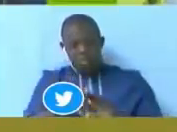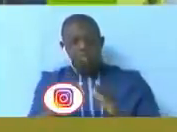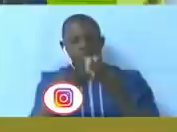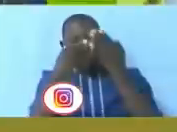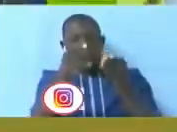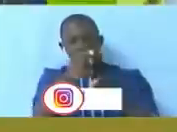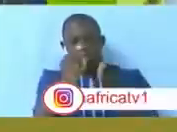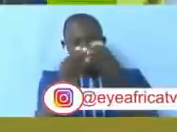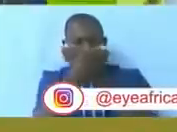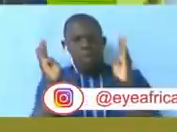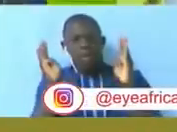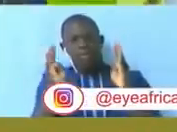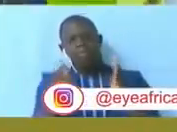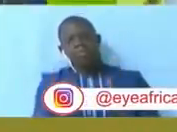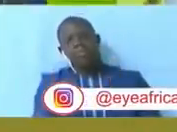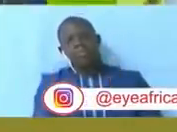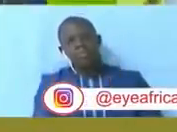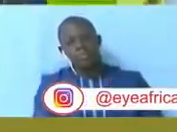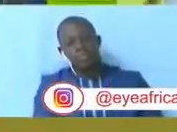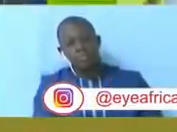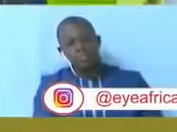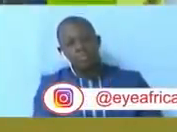la bella. And there were